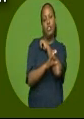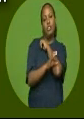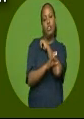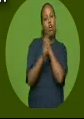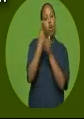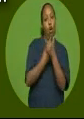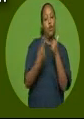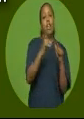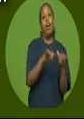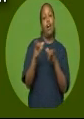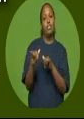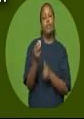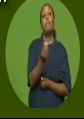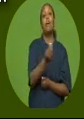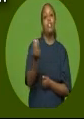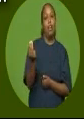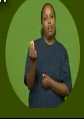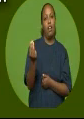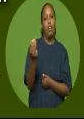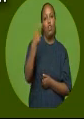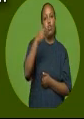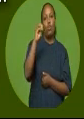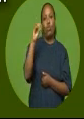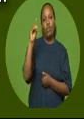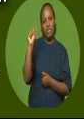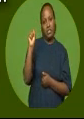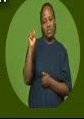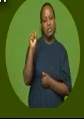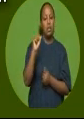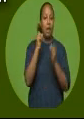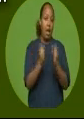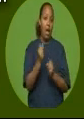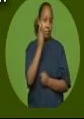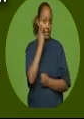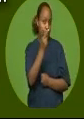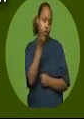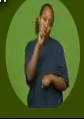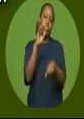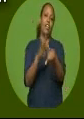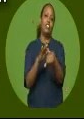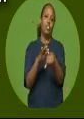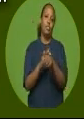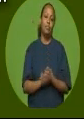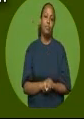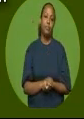nation only as material goods which can be seen or touched.